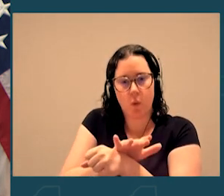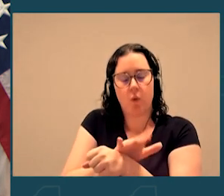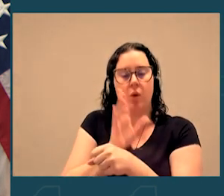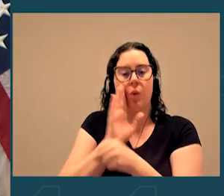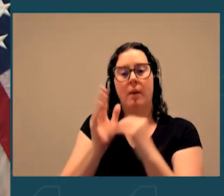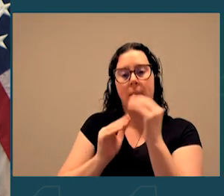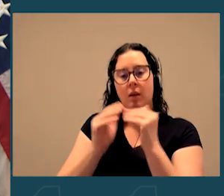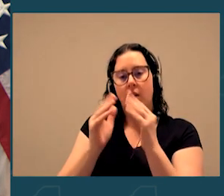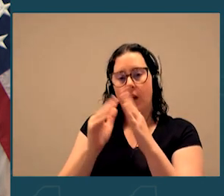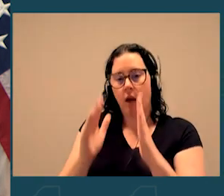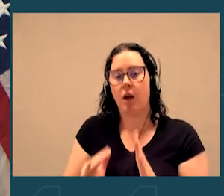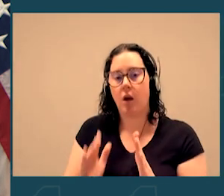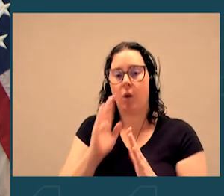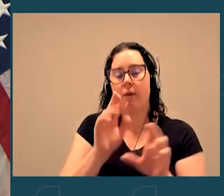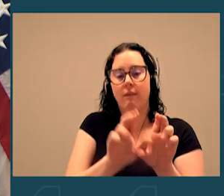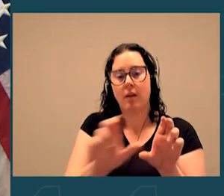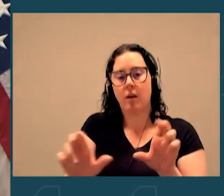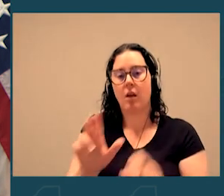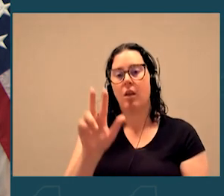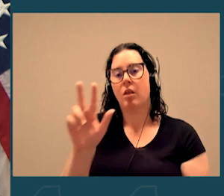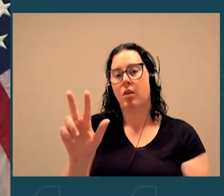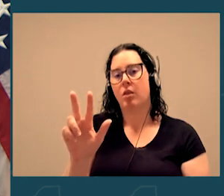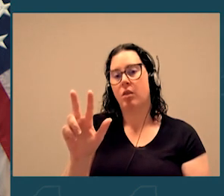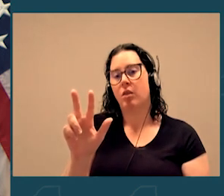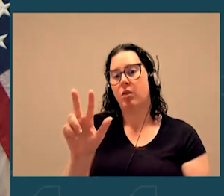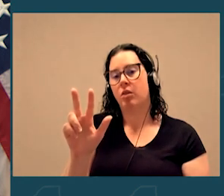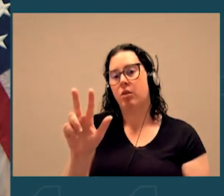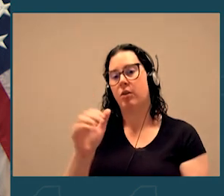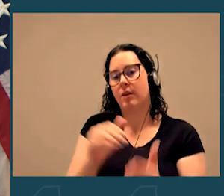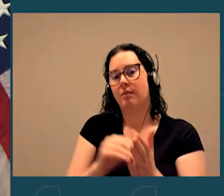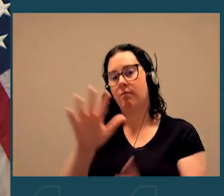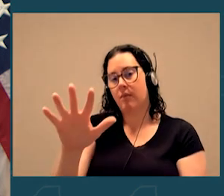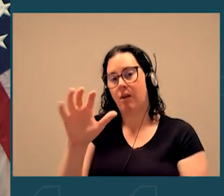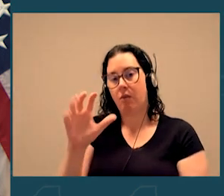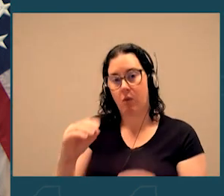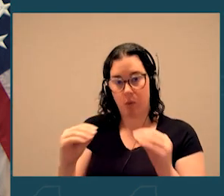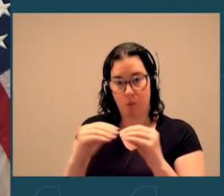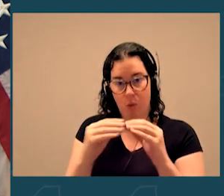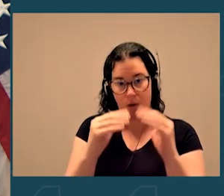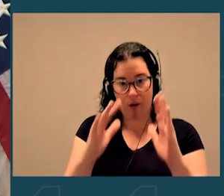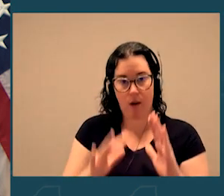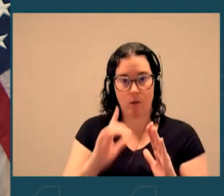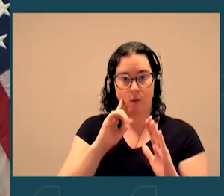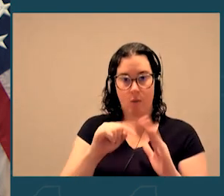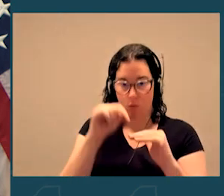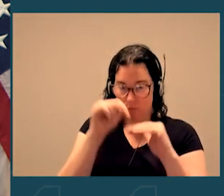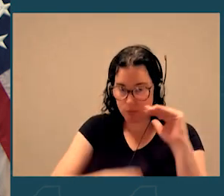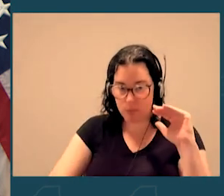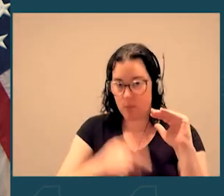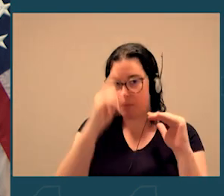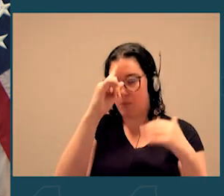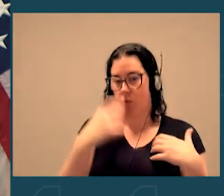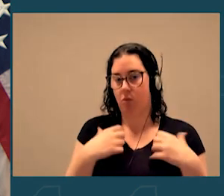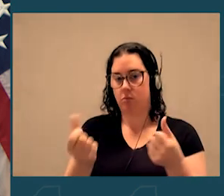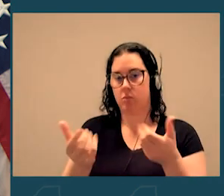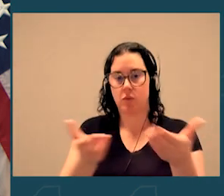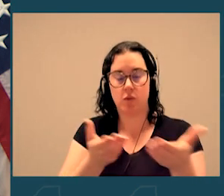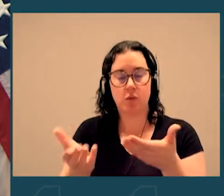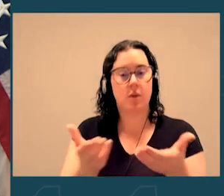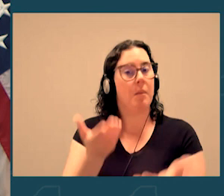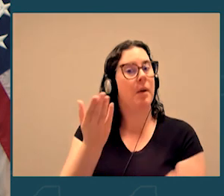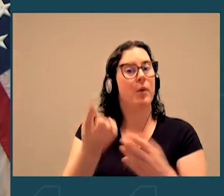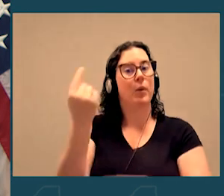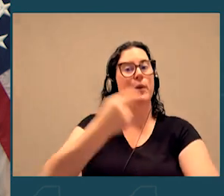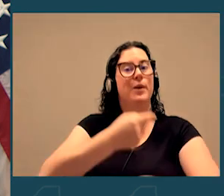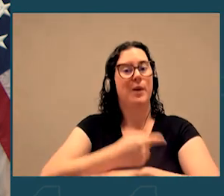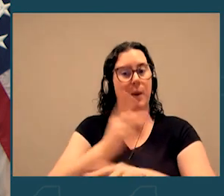in 3,500 more housing units that will provide these intensive mental health services to help someday liberate